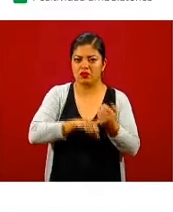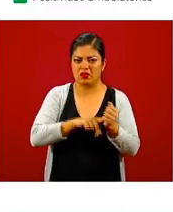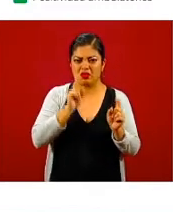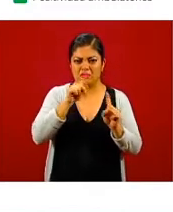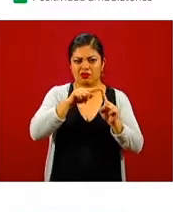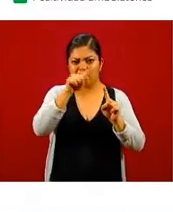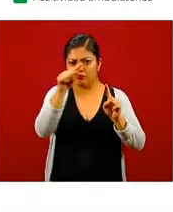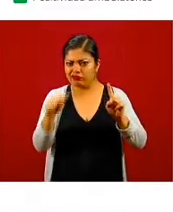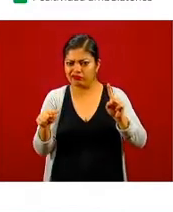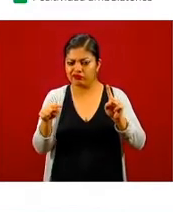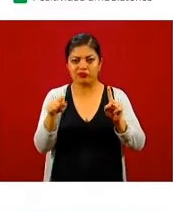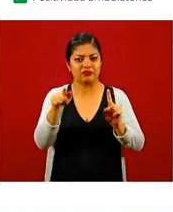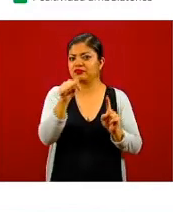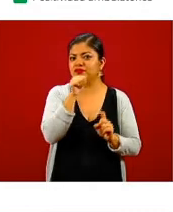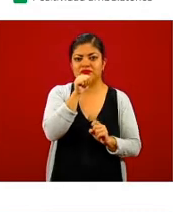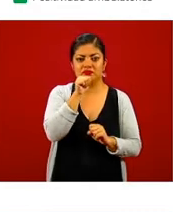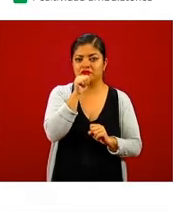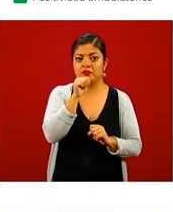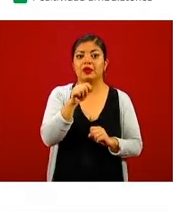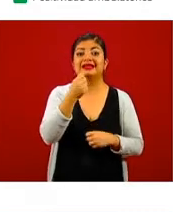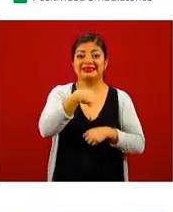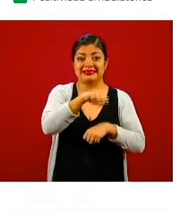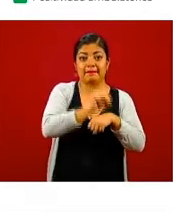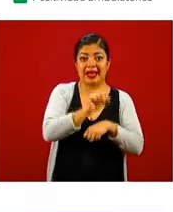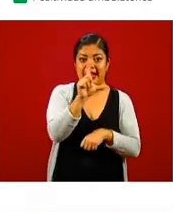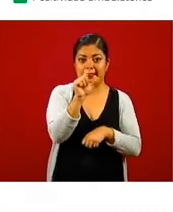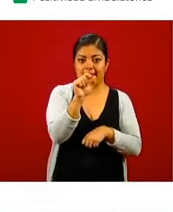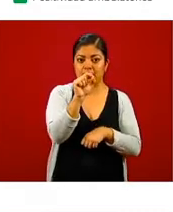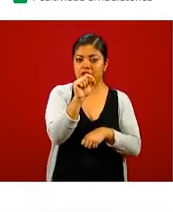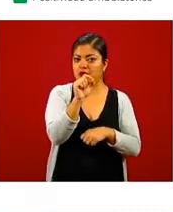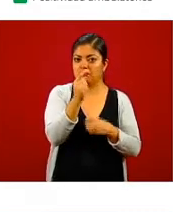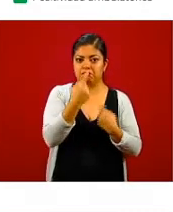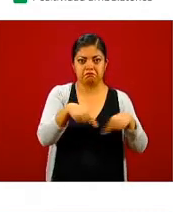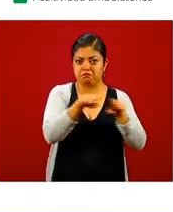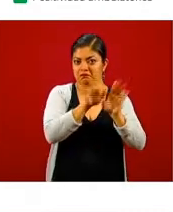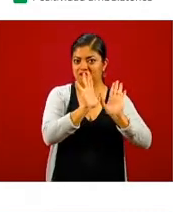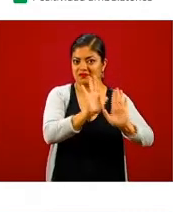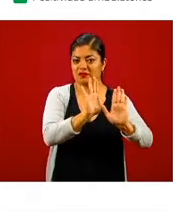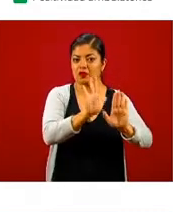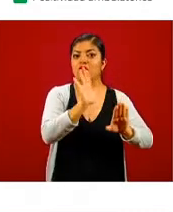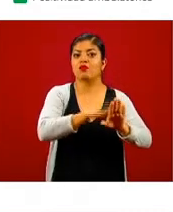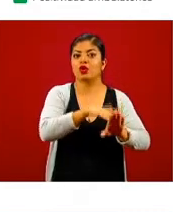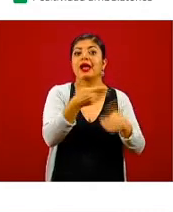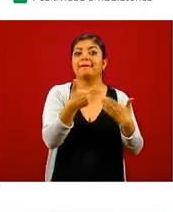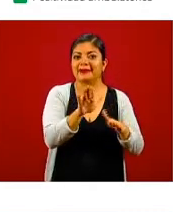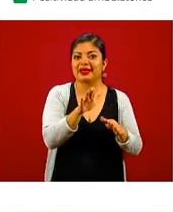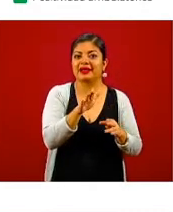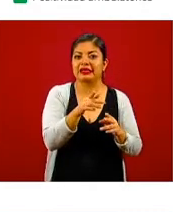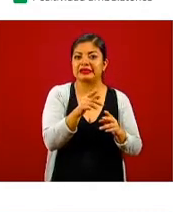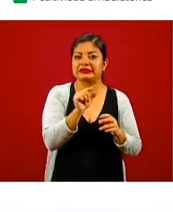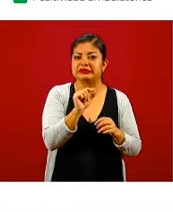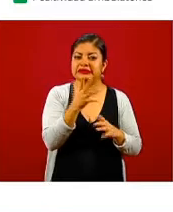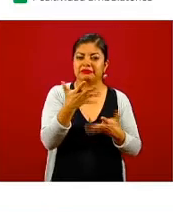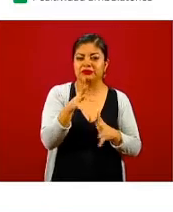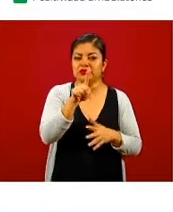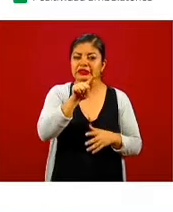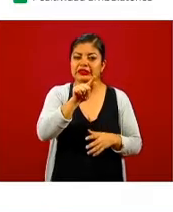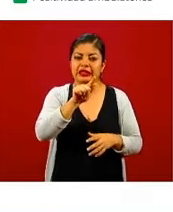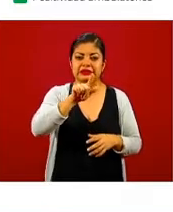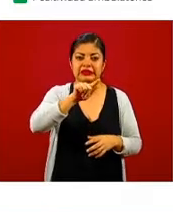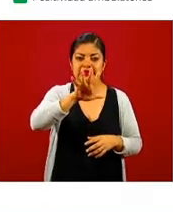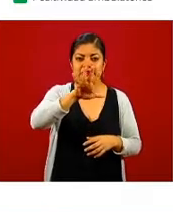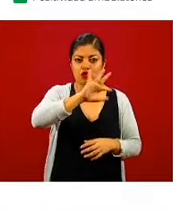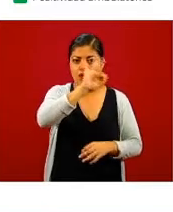patients. Some of the decreases that we saw last week, we can see that some of